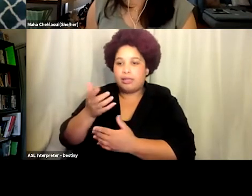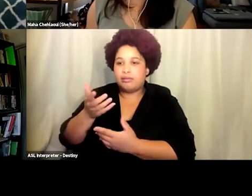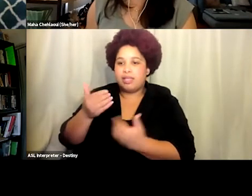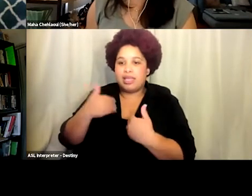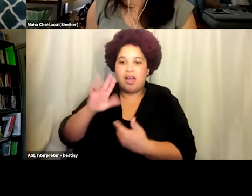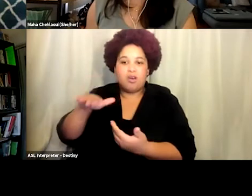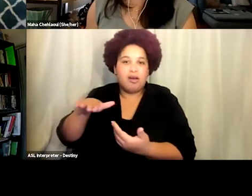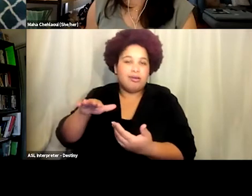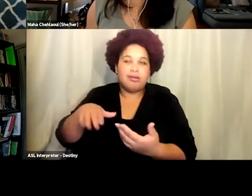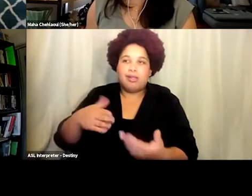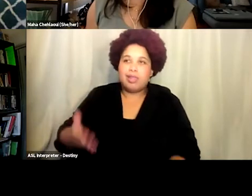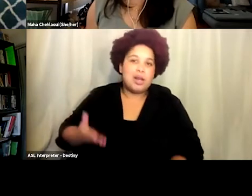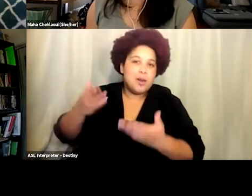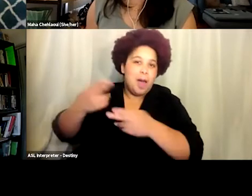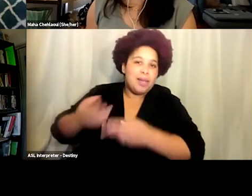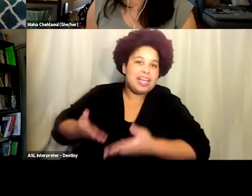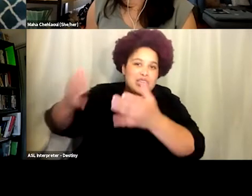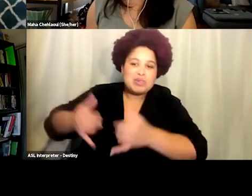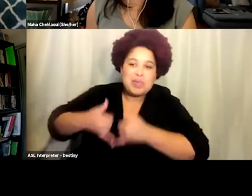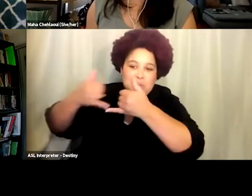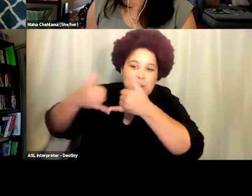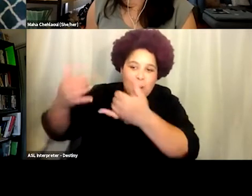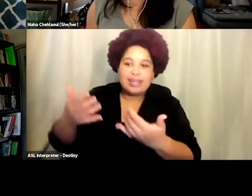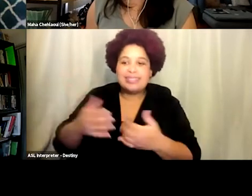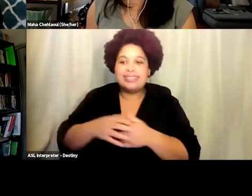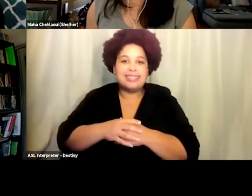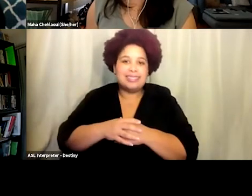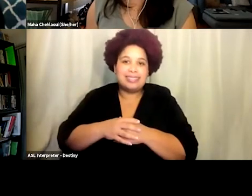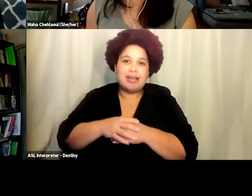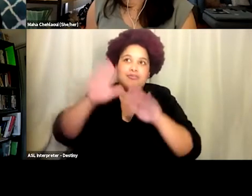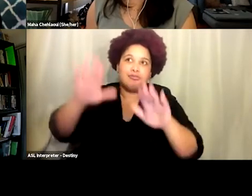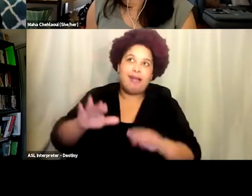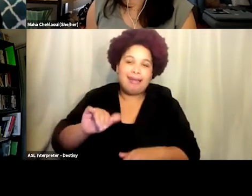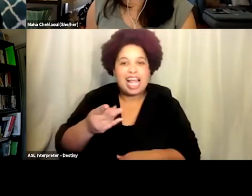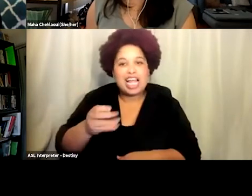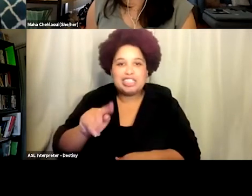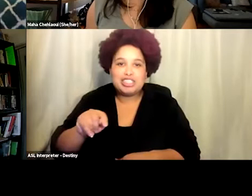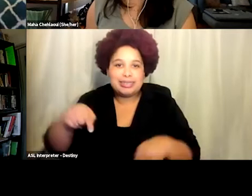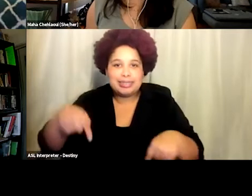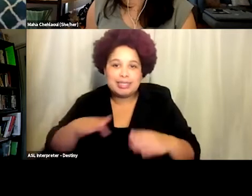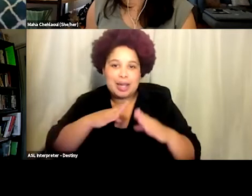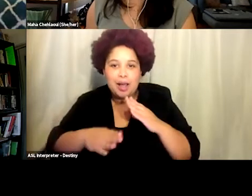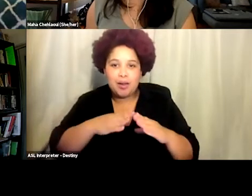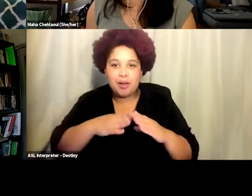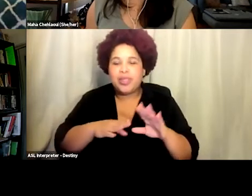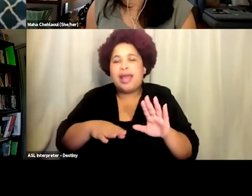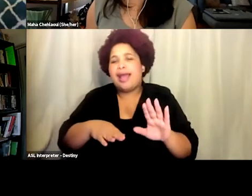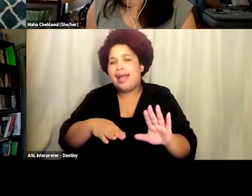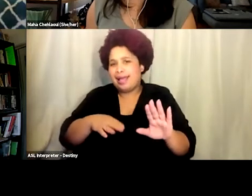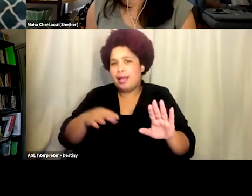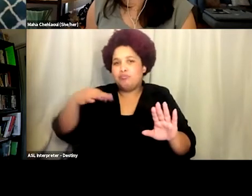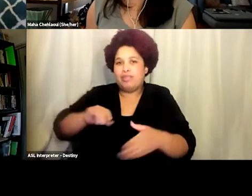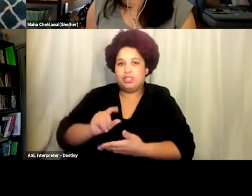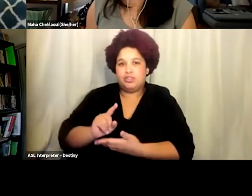the nominations in the world. He has all the awards in the world. He has the greatest agent in town. This is where